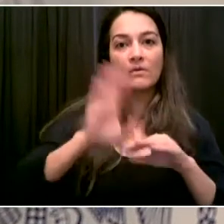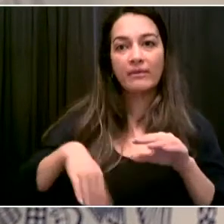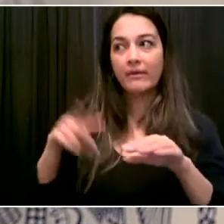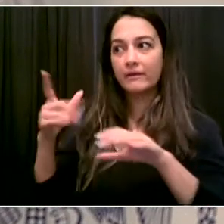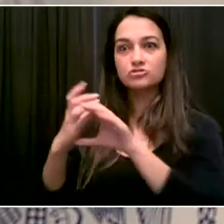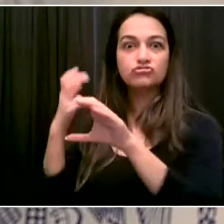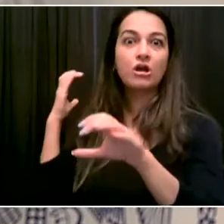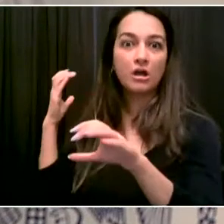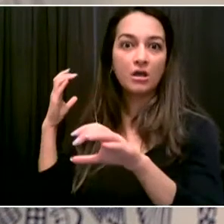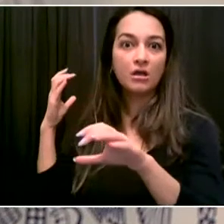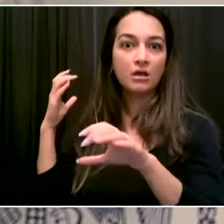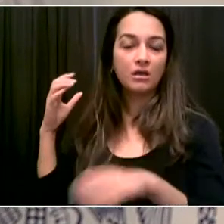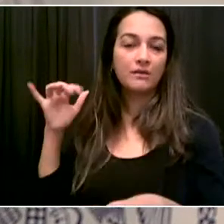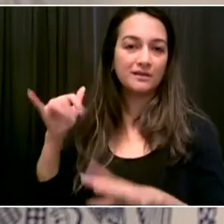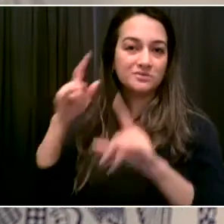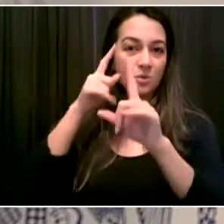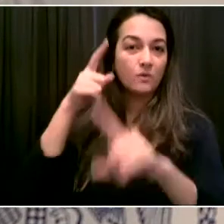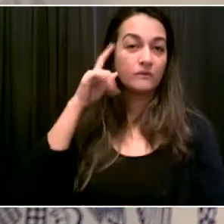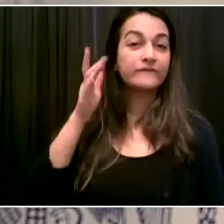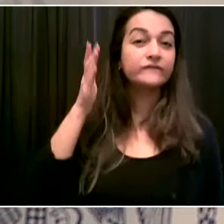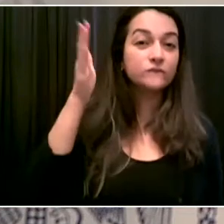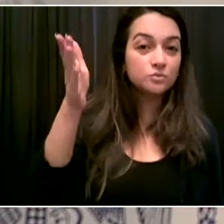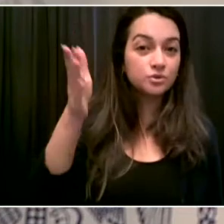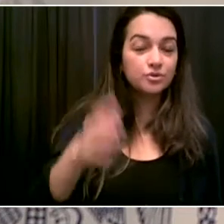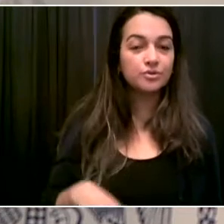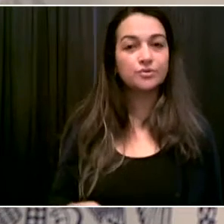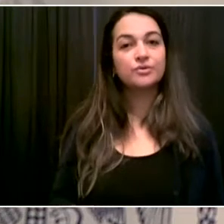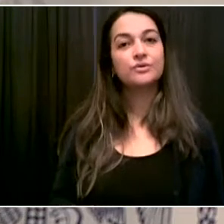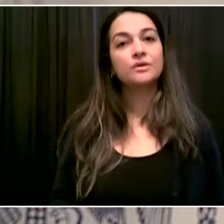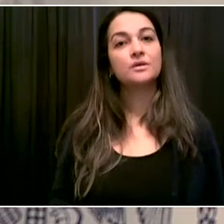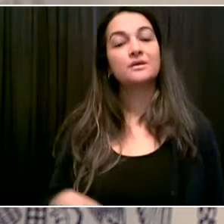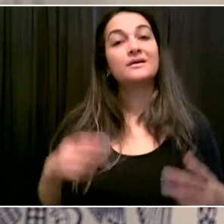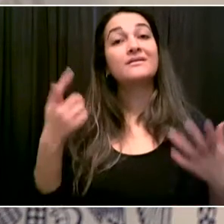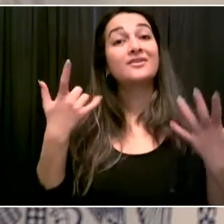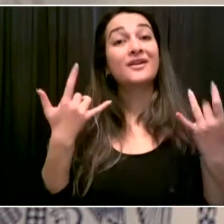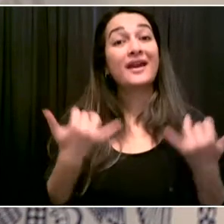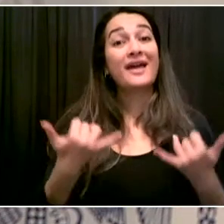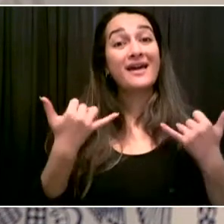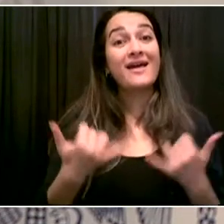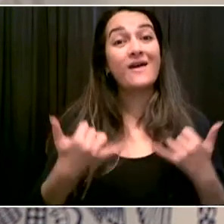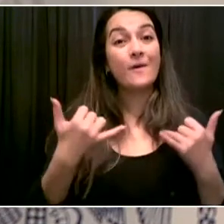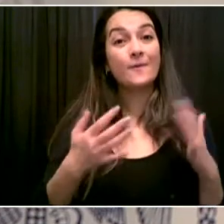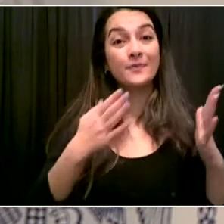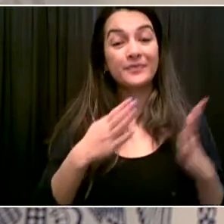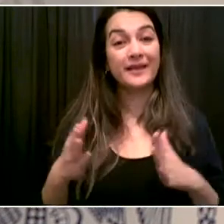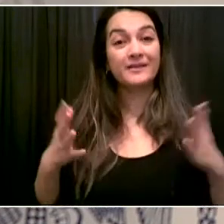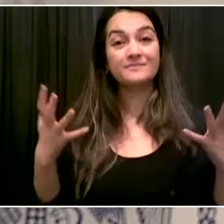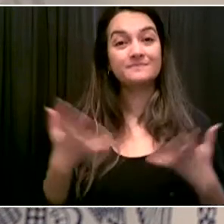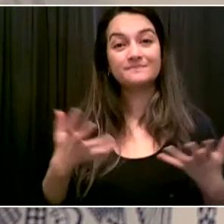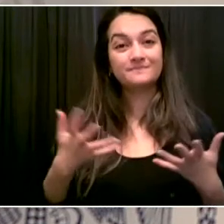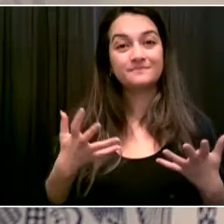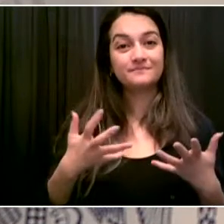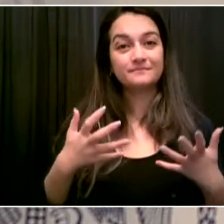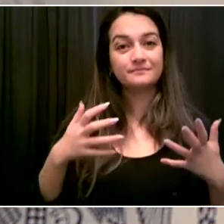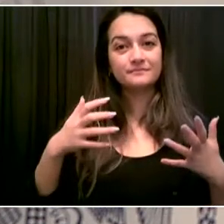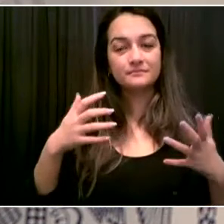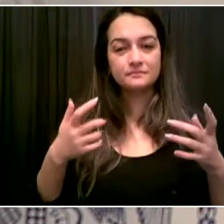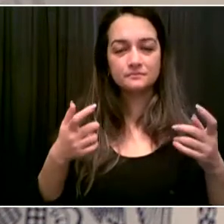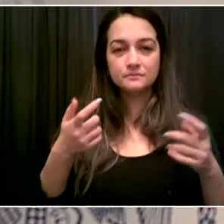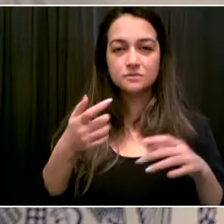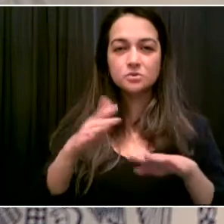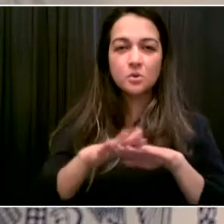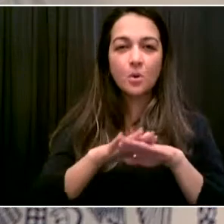I think this plan opens the door to getting all those bigger things right. So I think it's